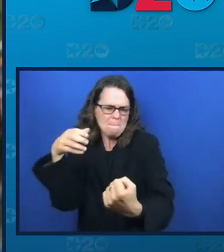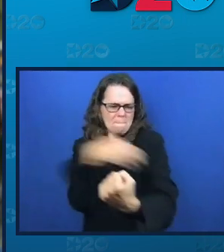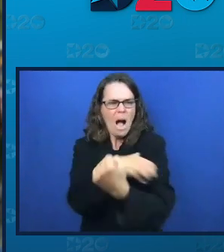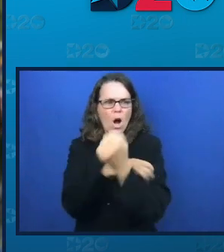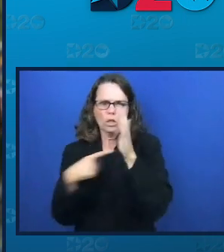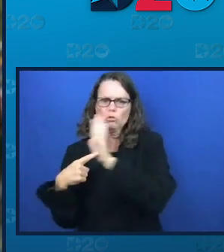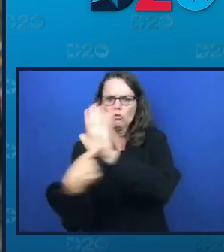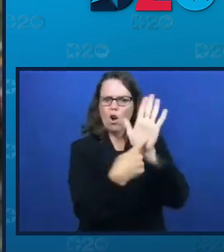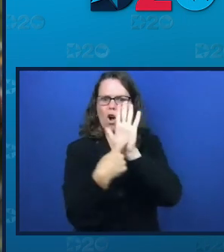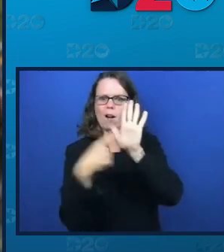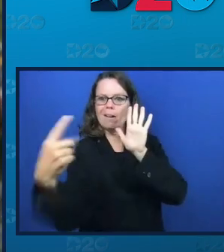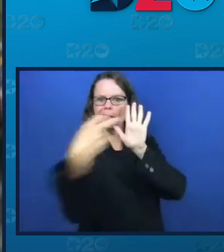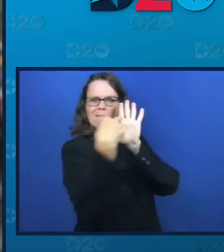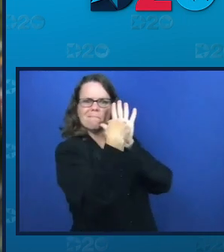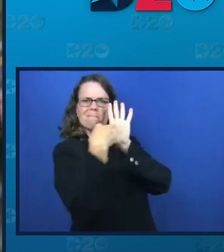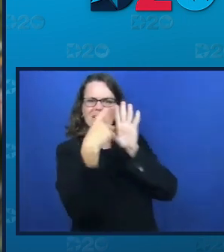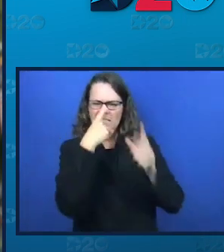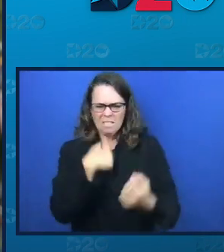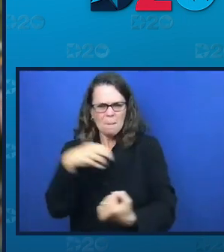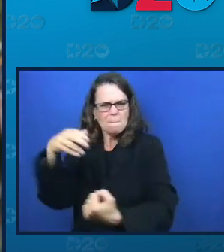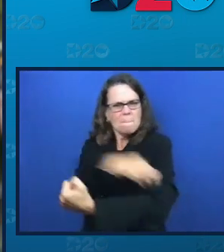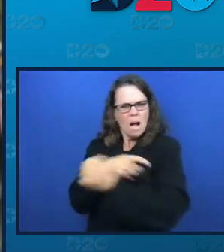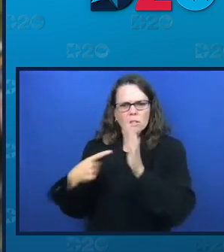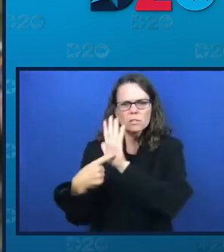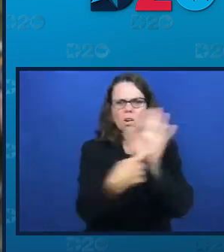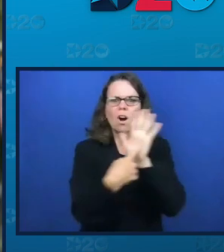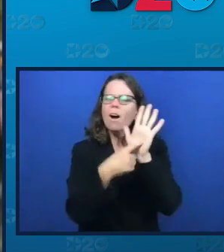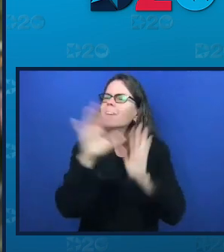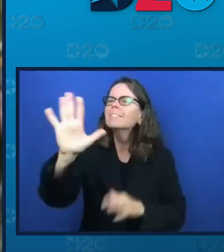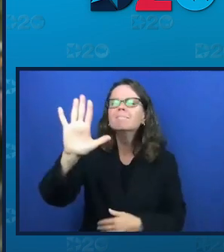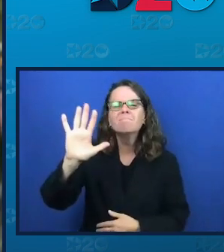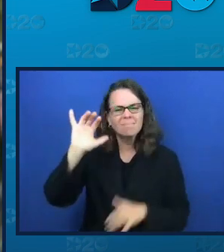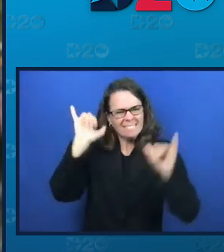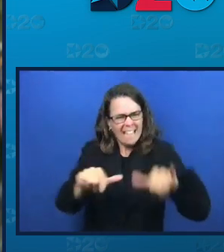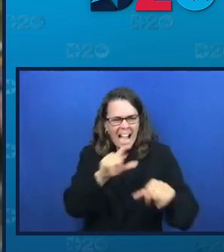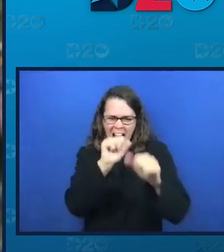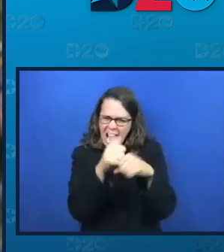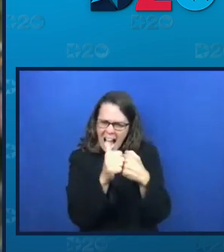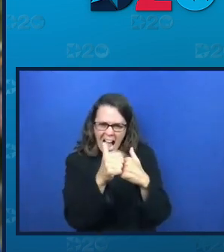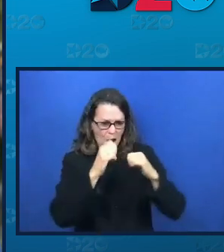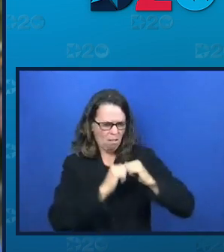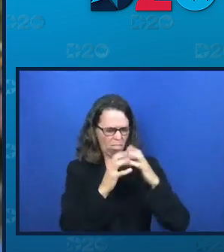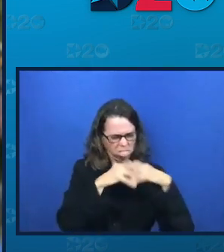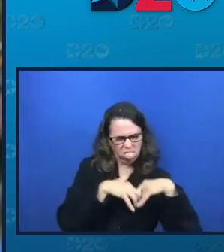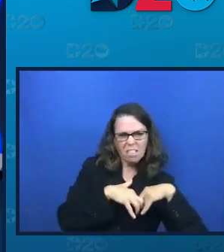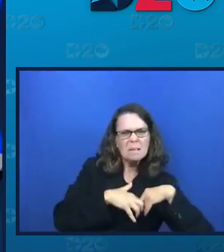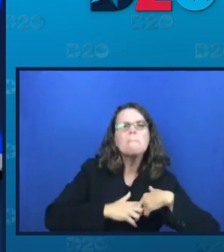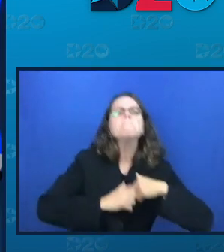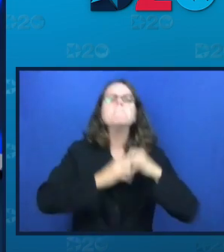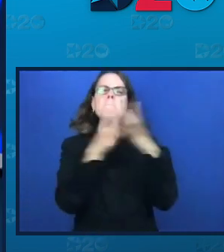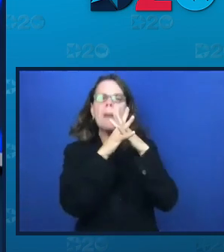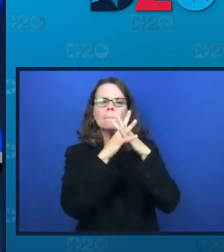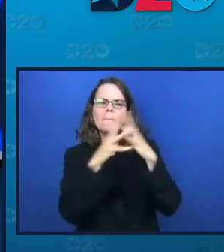tear America apart is America itself, and we cannot let that happen.